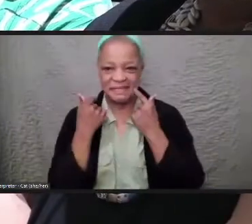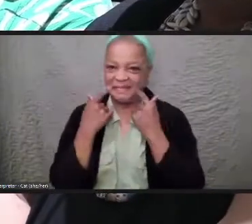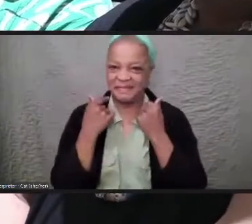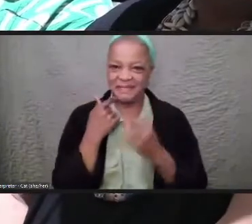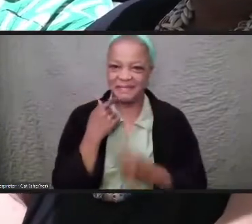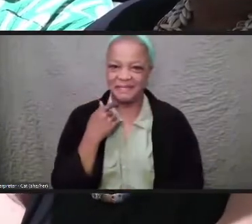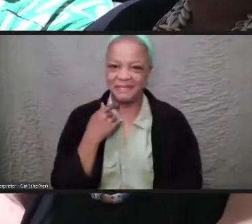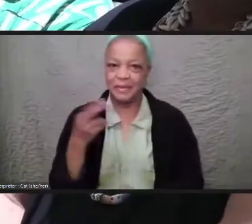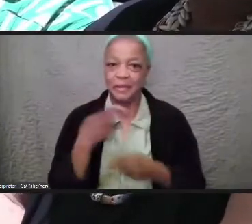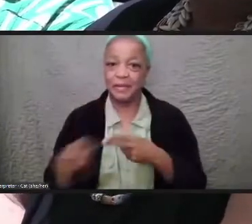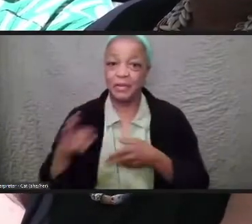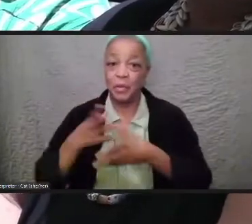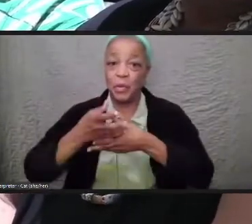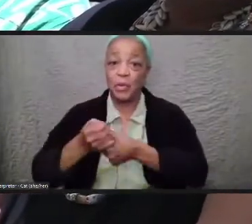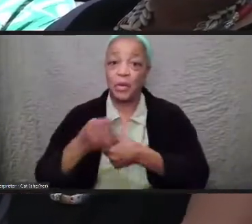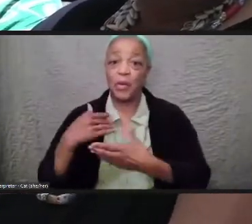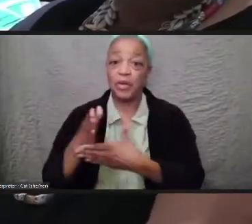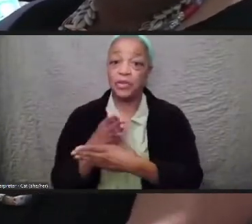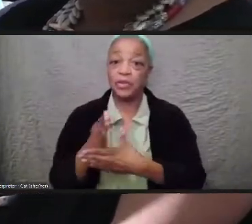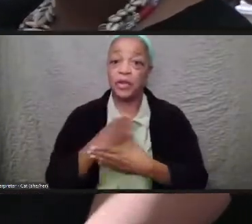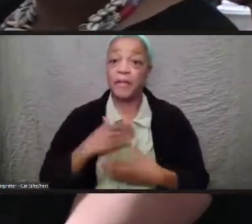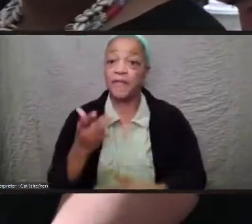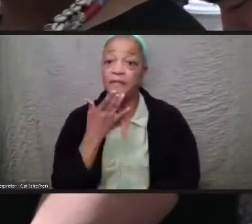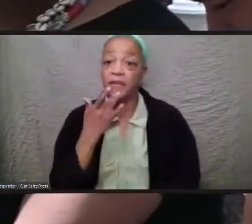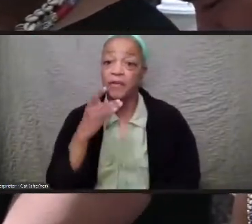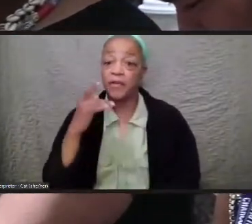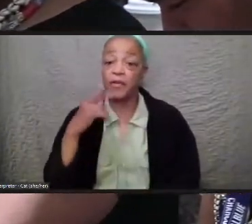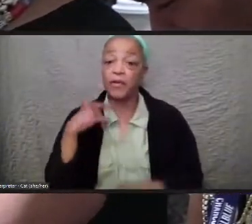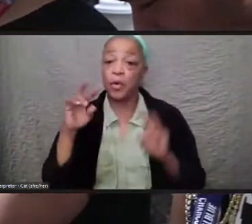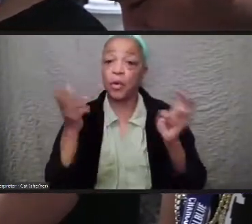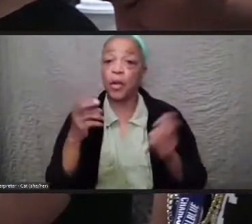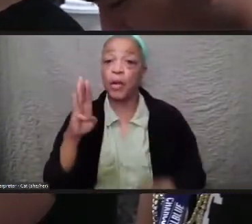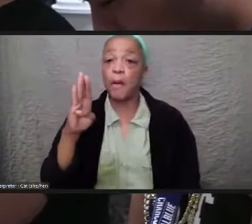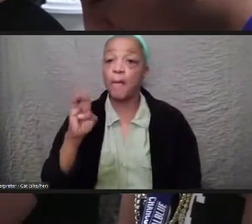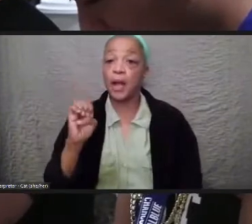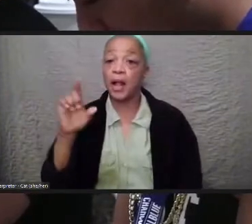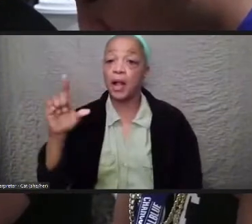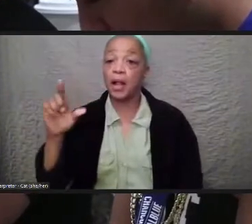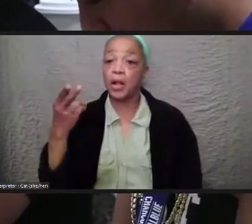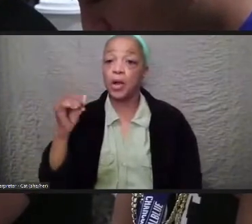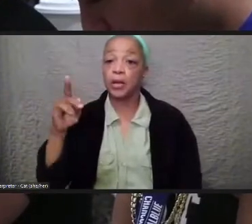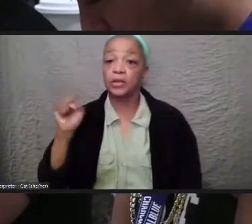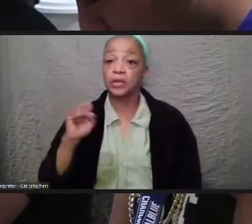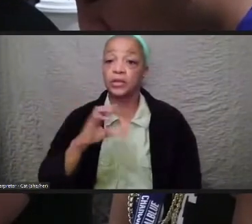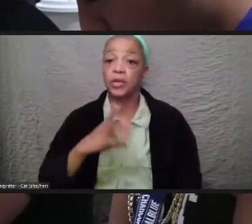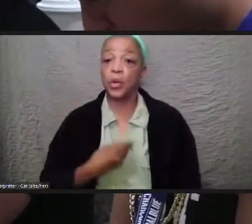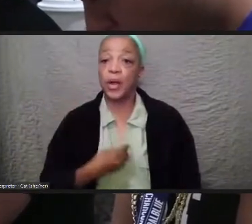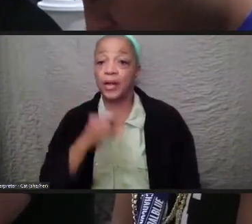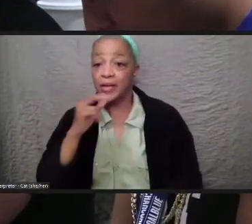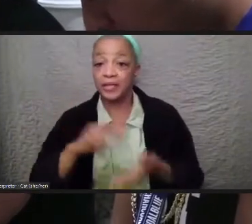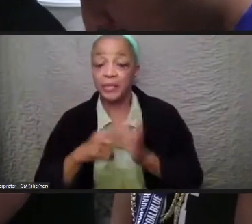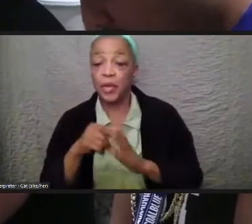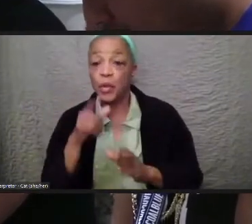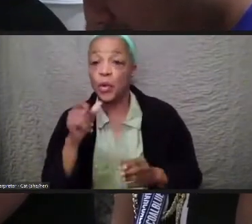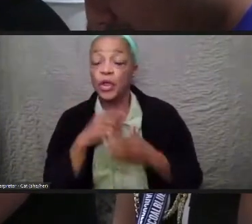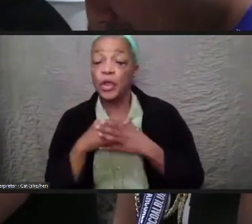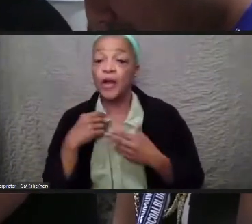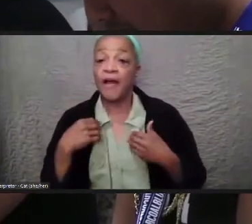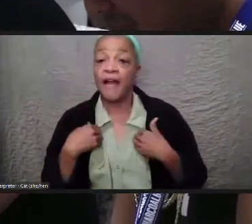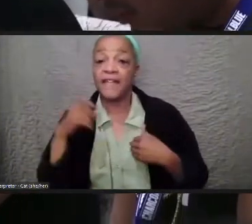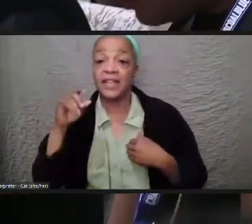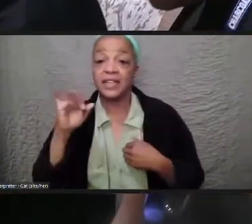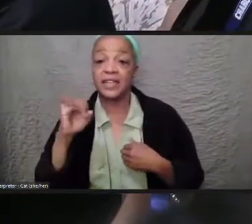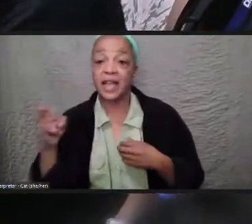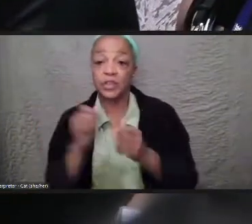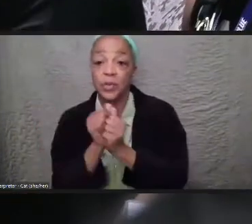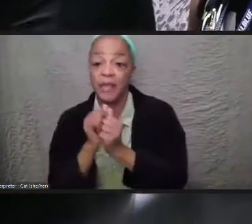really quick, I want to share one of my favorite quotes from Bell Hooks. Queer not as being about who you are having sex with, that can be a dimension